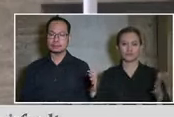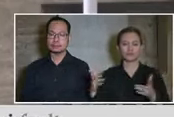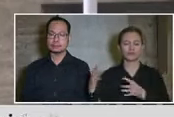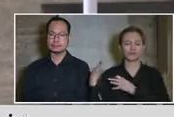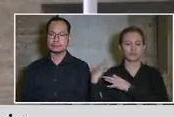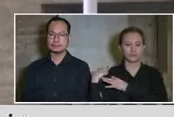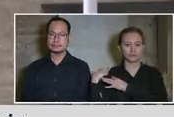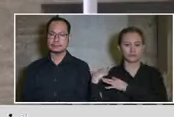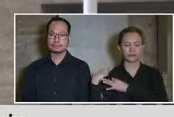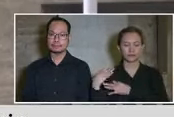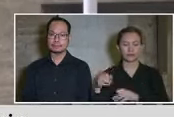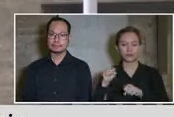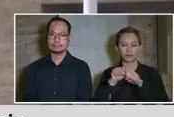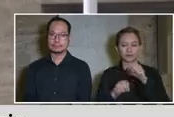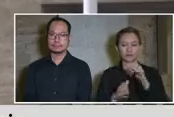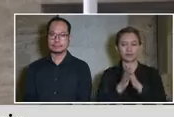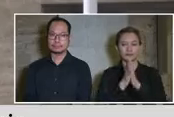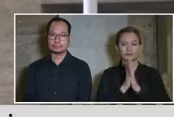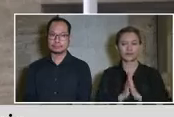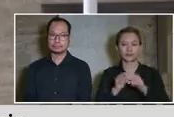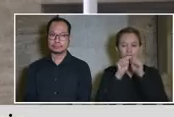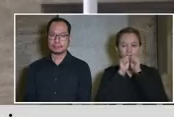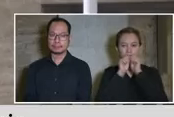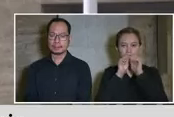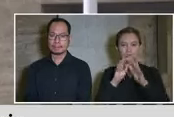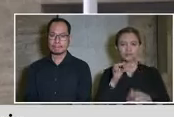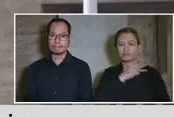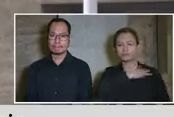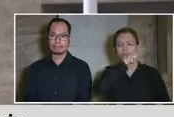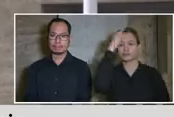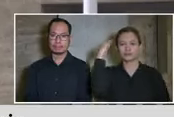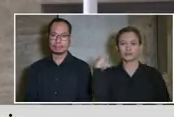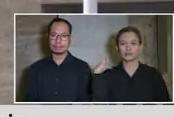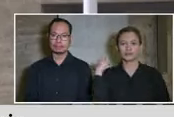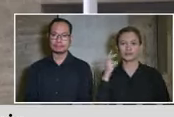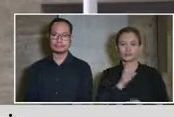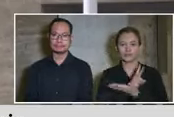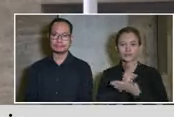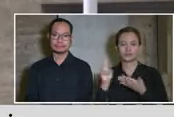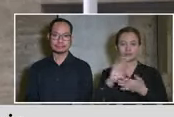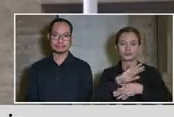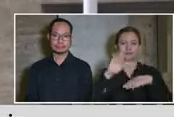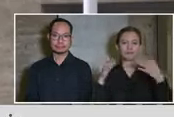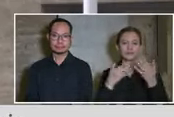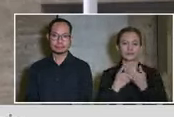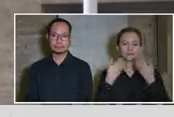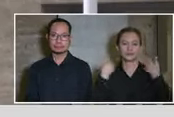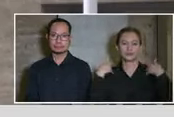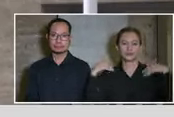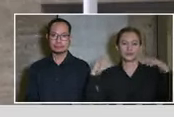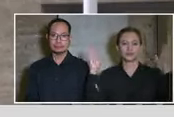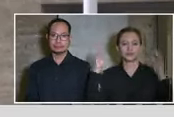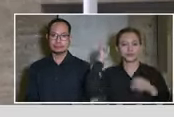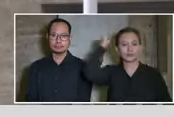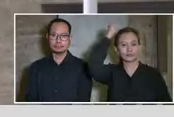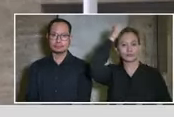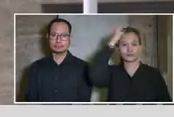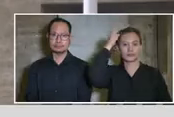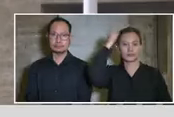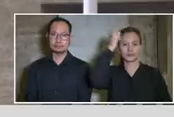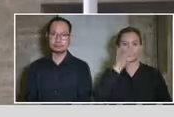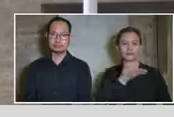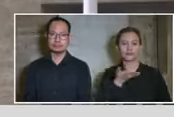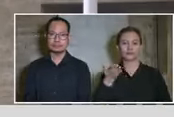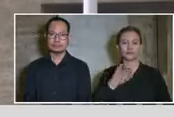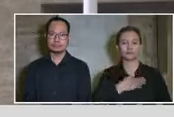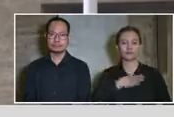Through my most grievous fault. Therefore I ask Blessed Mary, ever Virgin, all the angels and saints, and